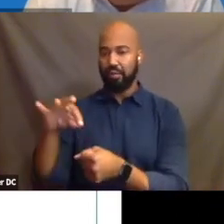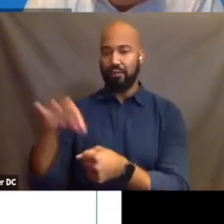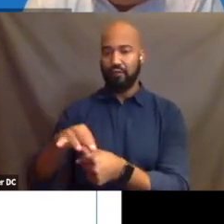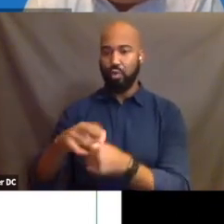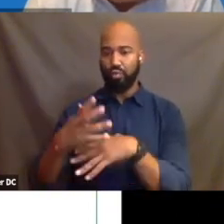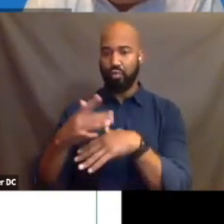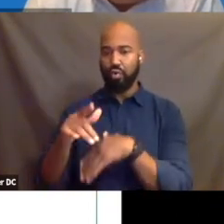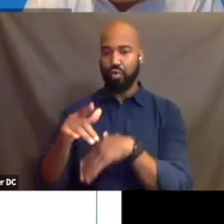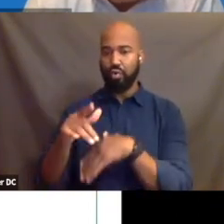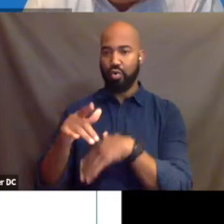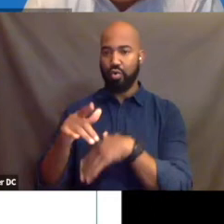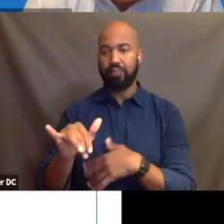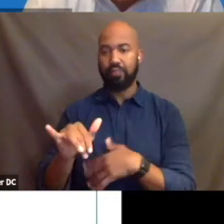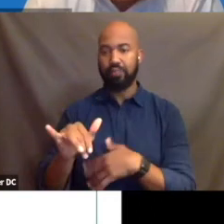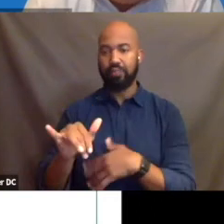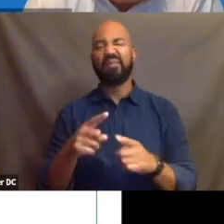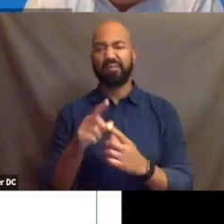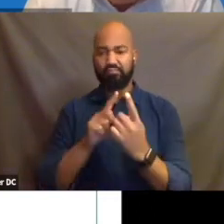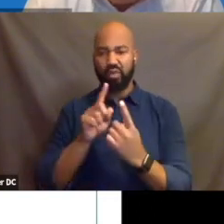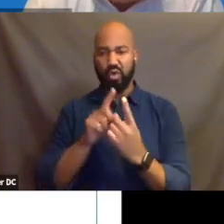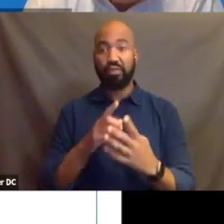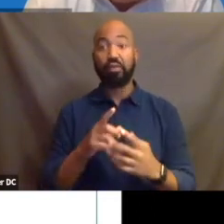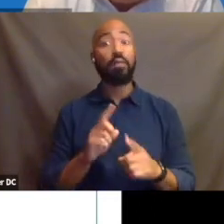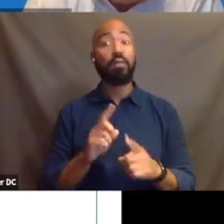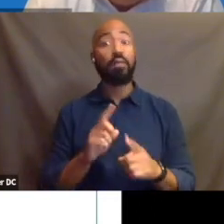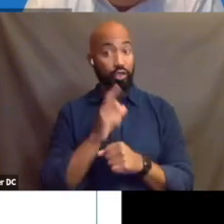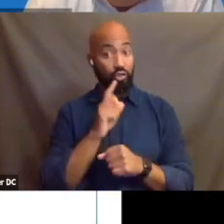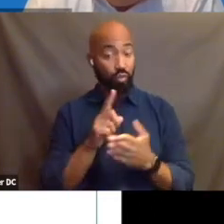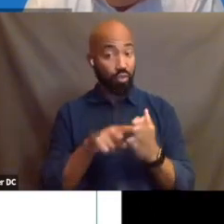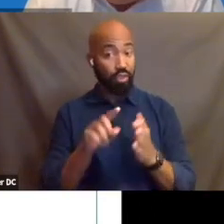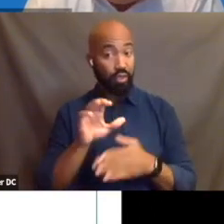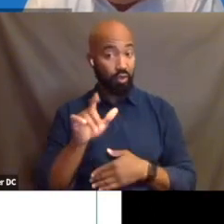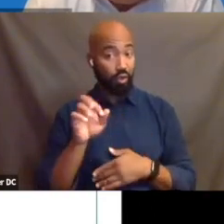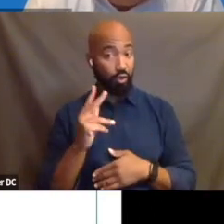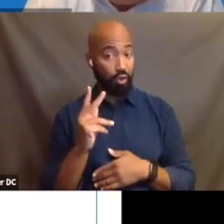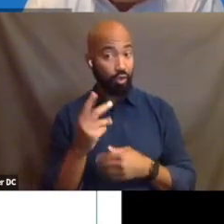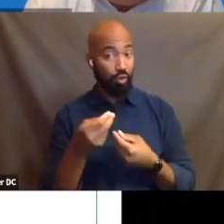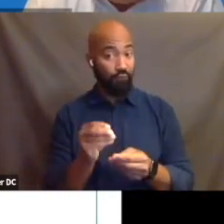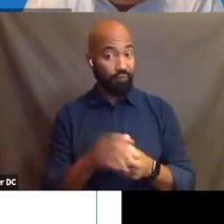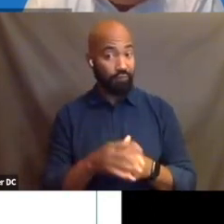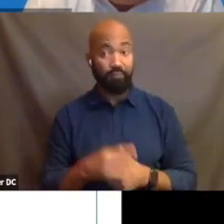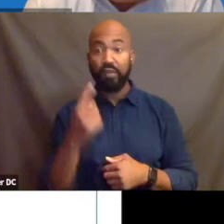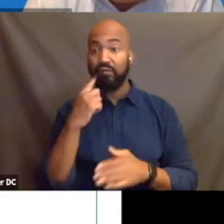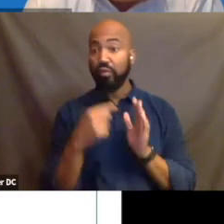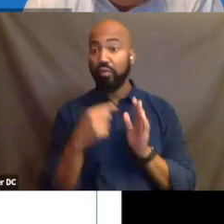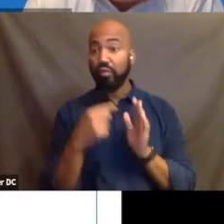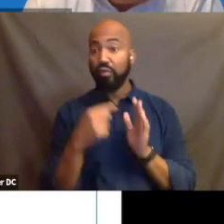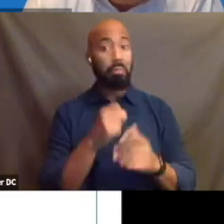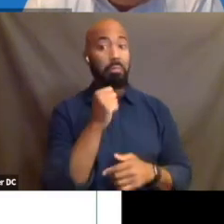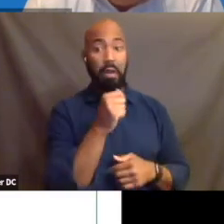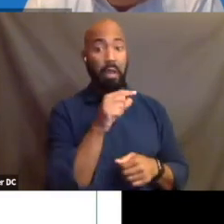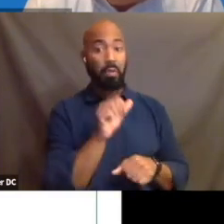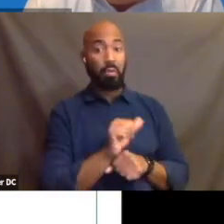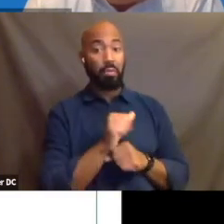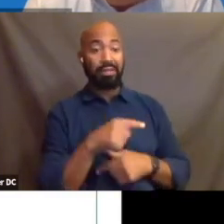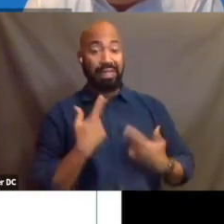early in person. You're definitely going to want to check with your clerk if you live somewhere outside of Milwaukee to make